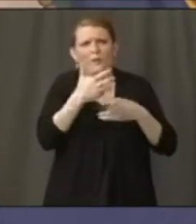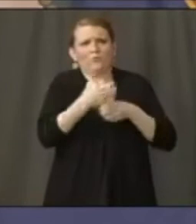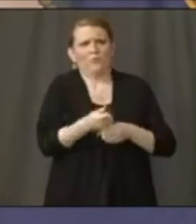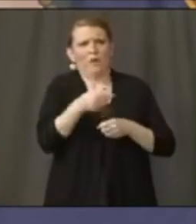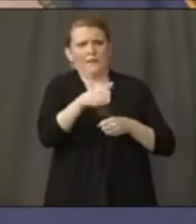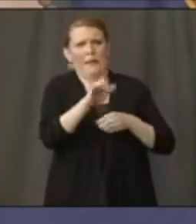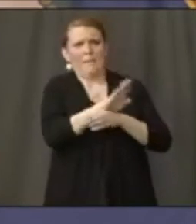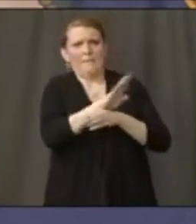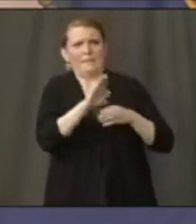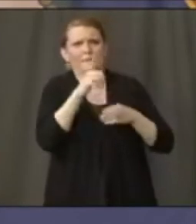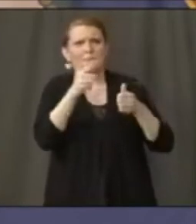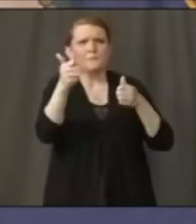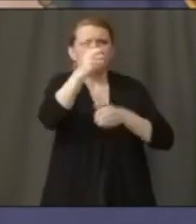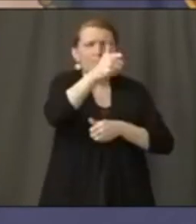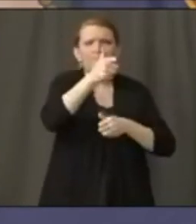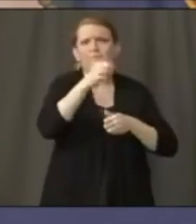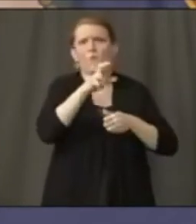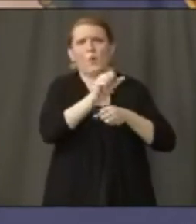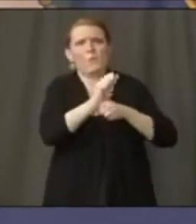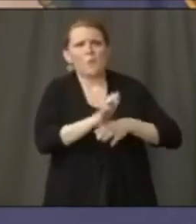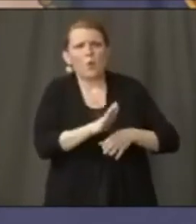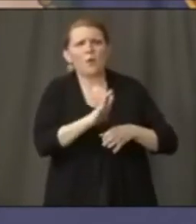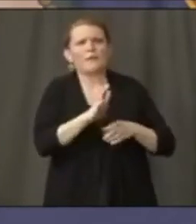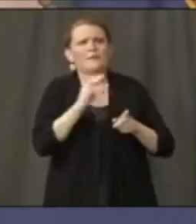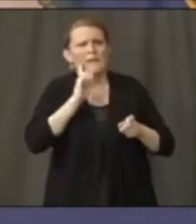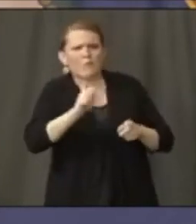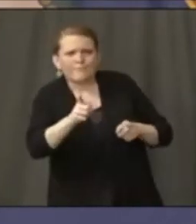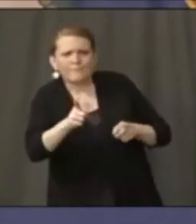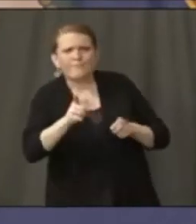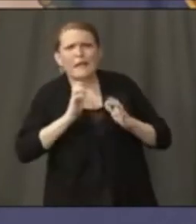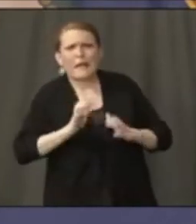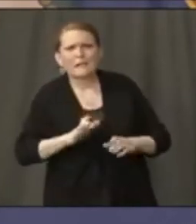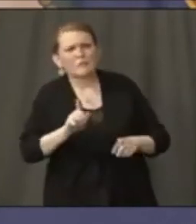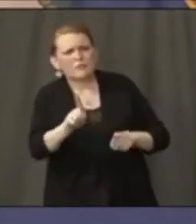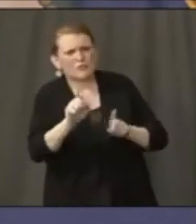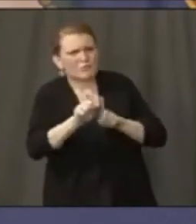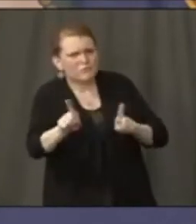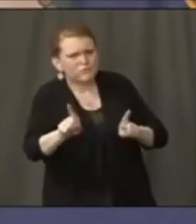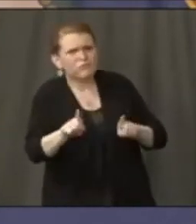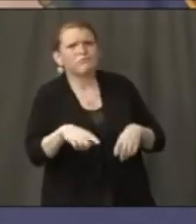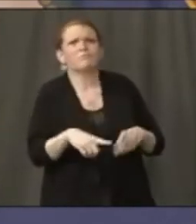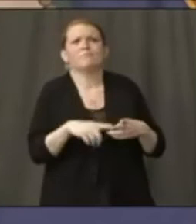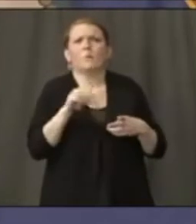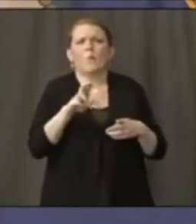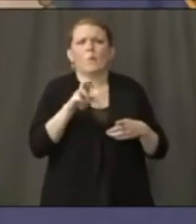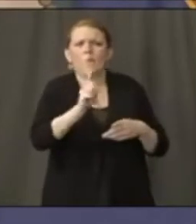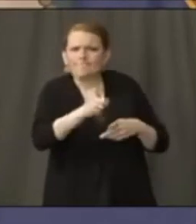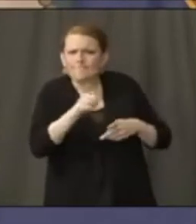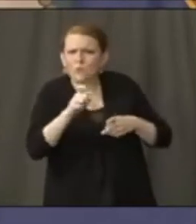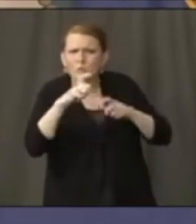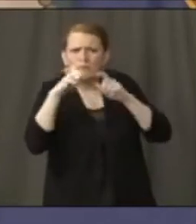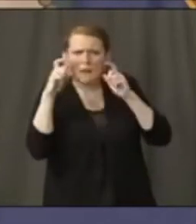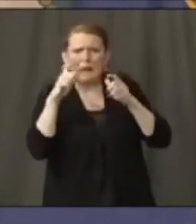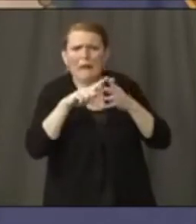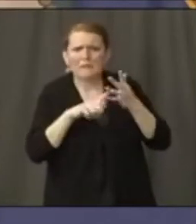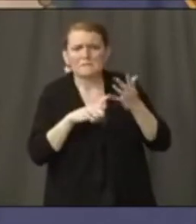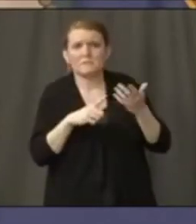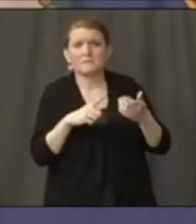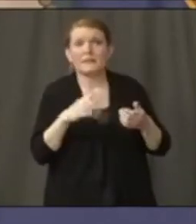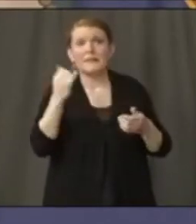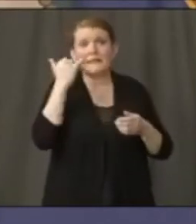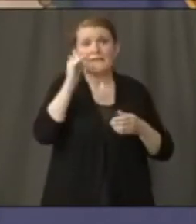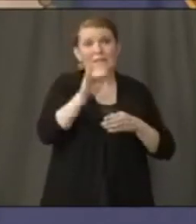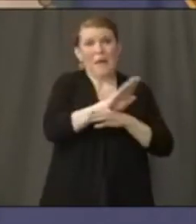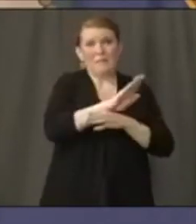there's a clump of people where you ought to be socially distanced. And if they don't feel comfortable doing that, then give us a call. We've got